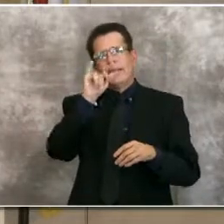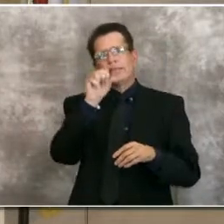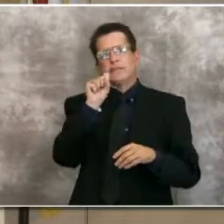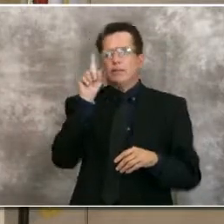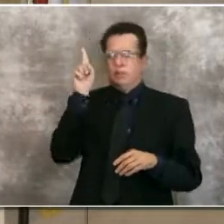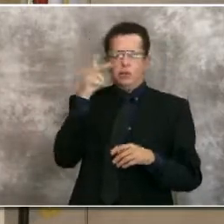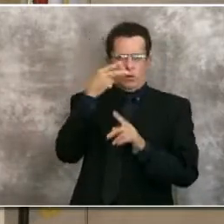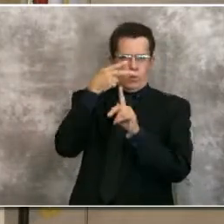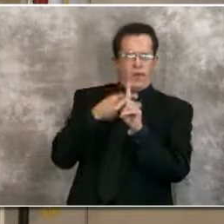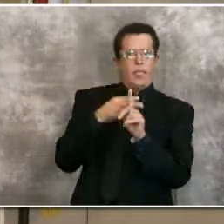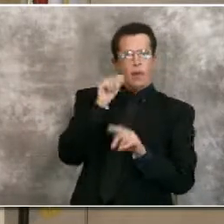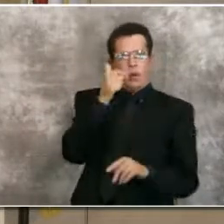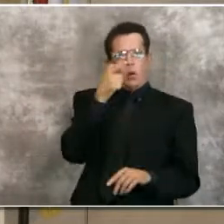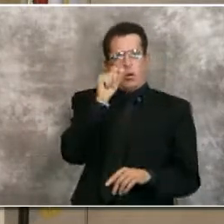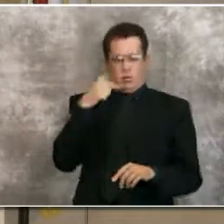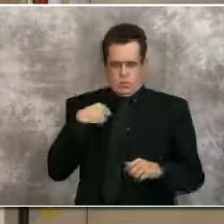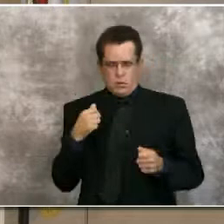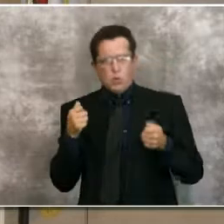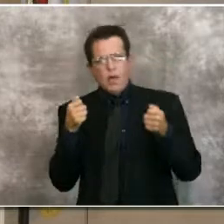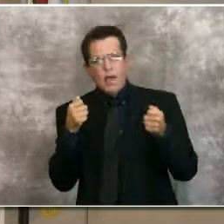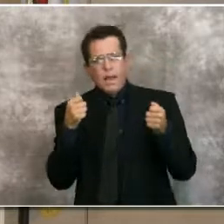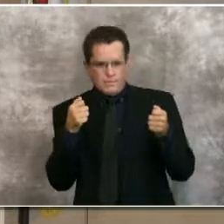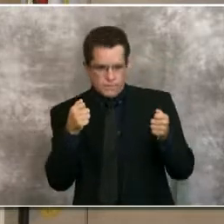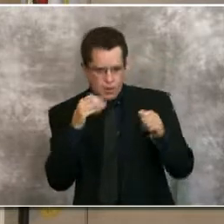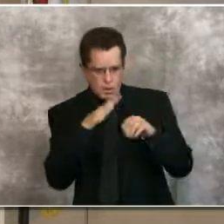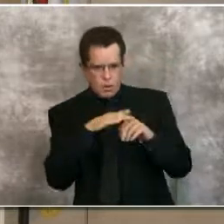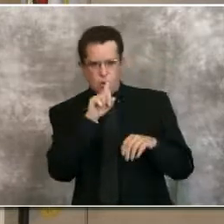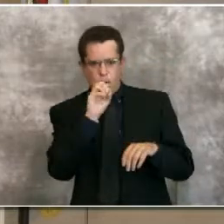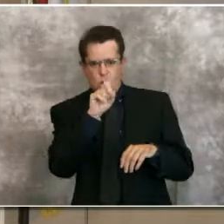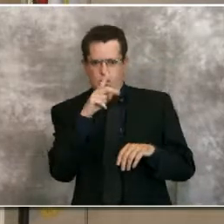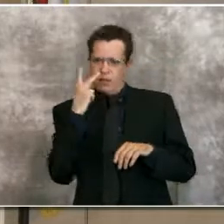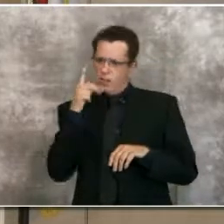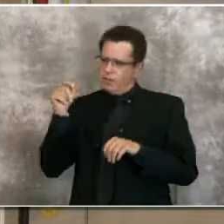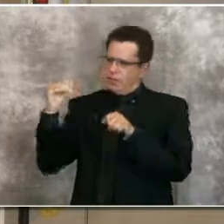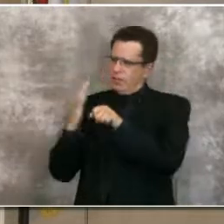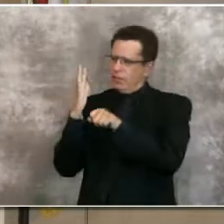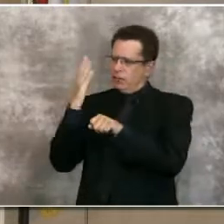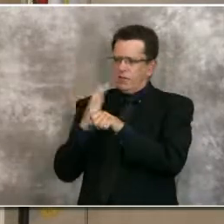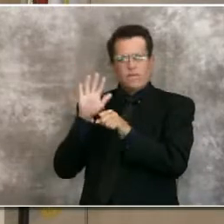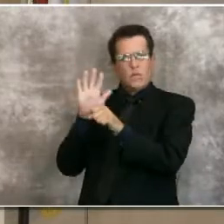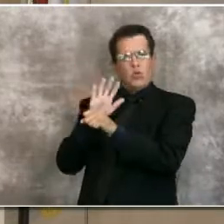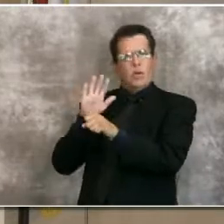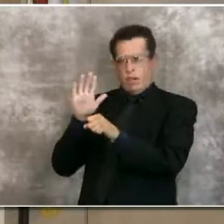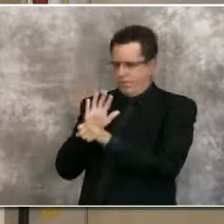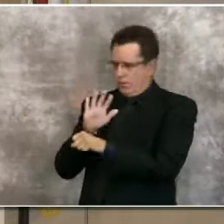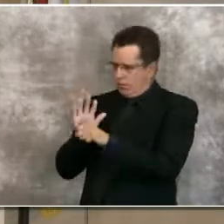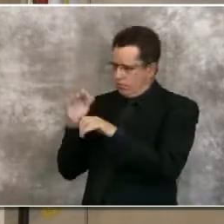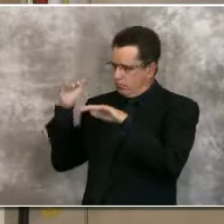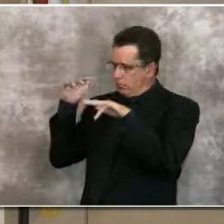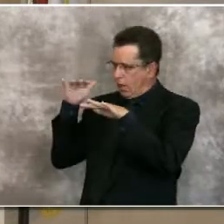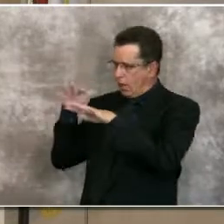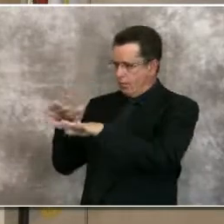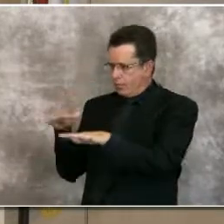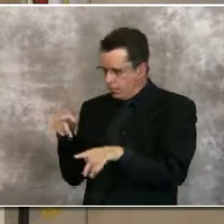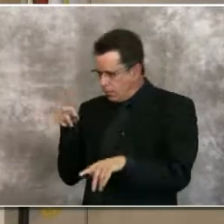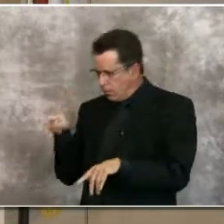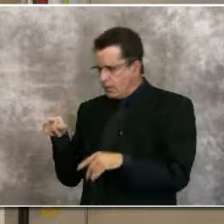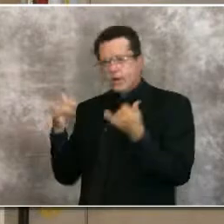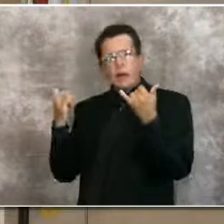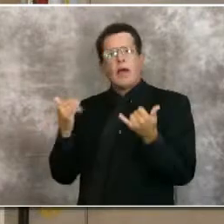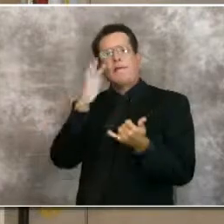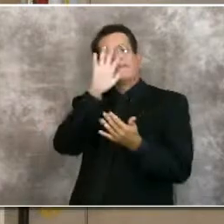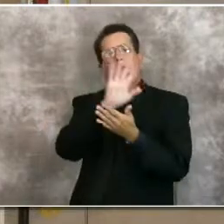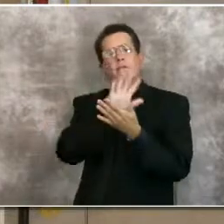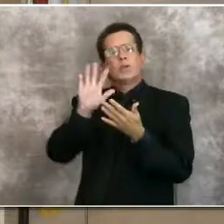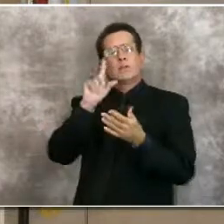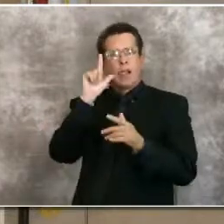half ago, I was driving down 101, and it was very packed. And now we see, not but a month or so, 5 weeks